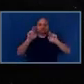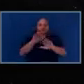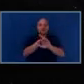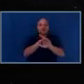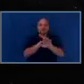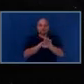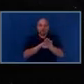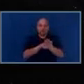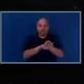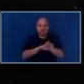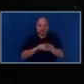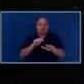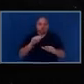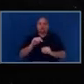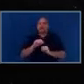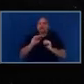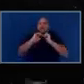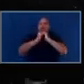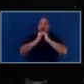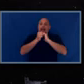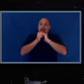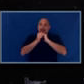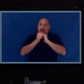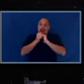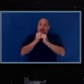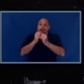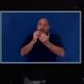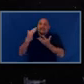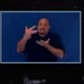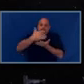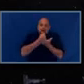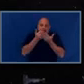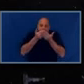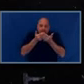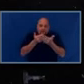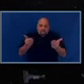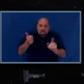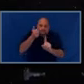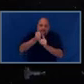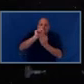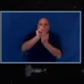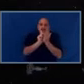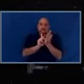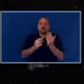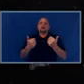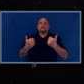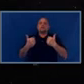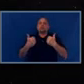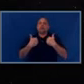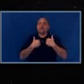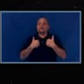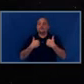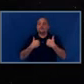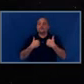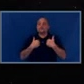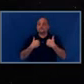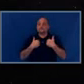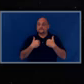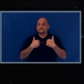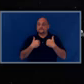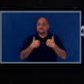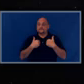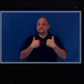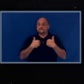movement, and the way that the collection device is designed is there's actually basically a flap